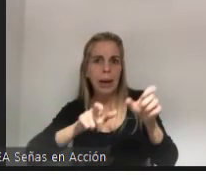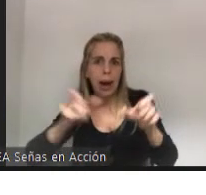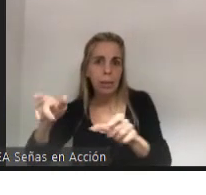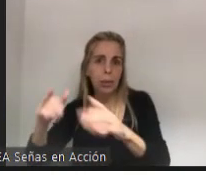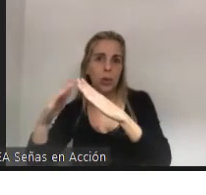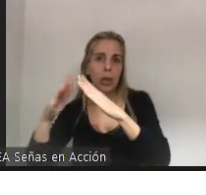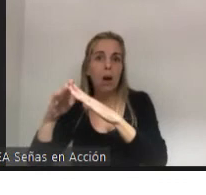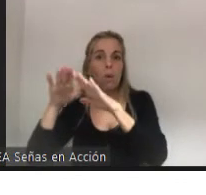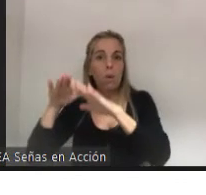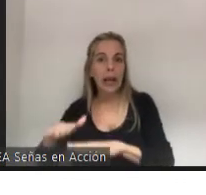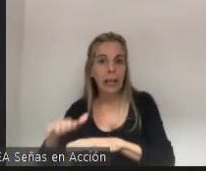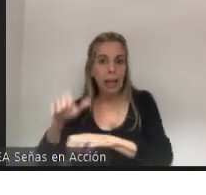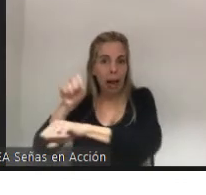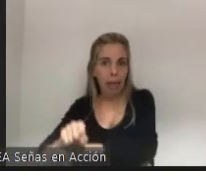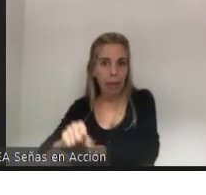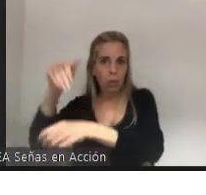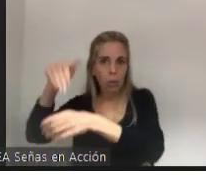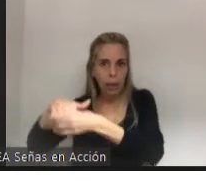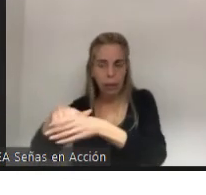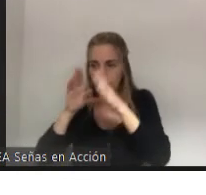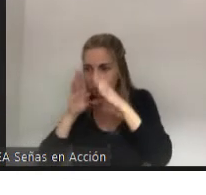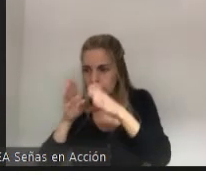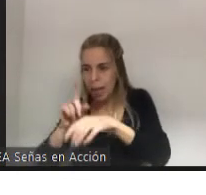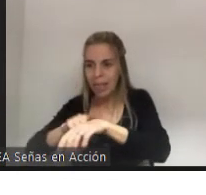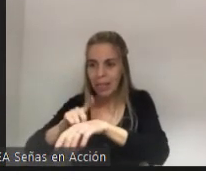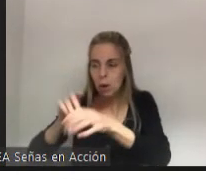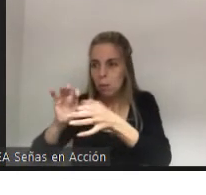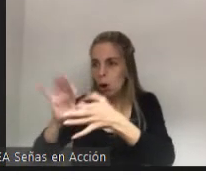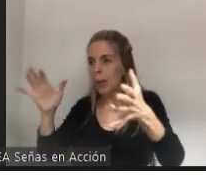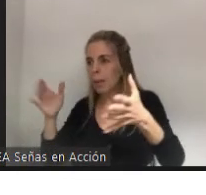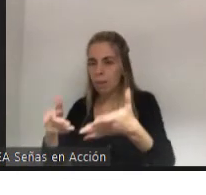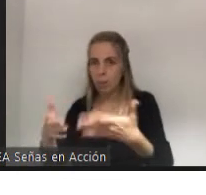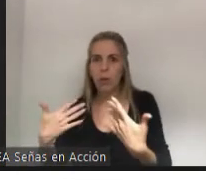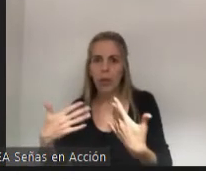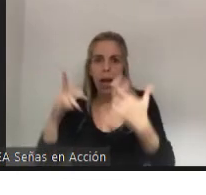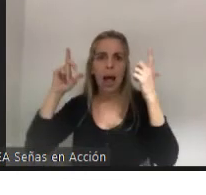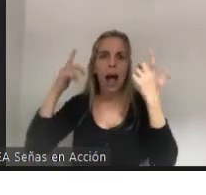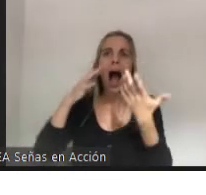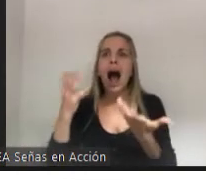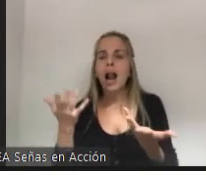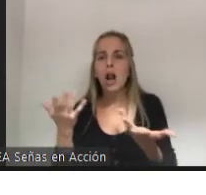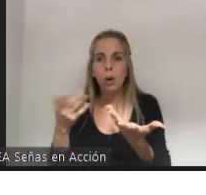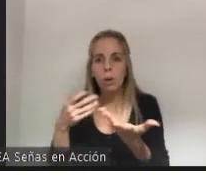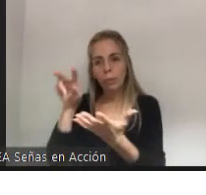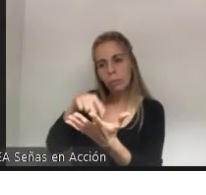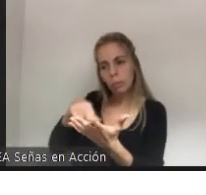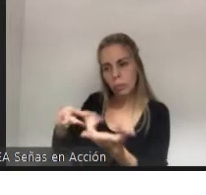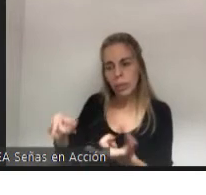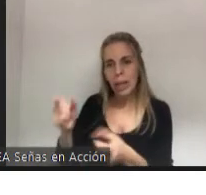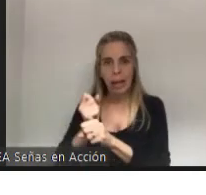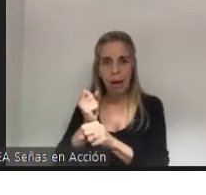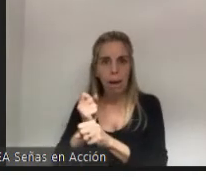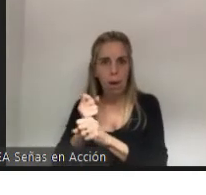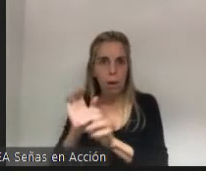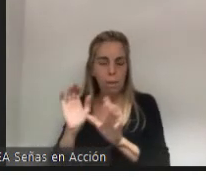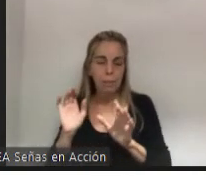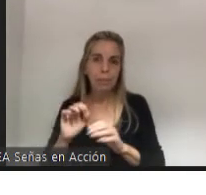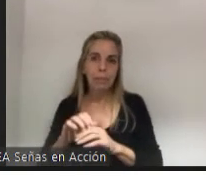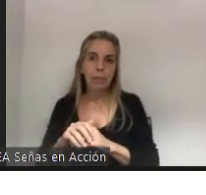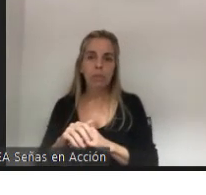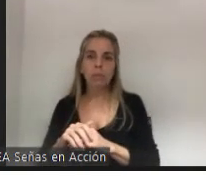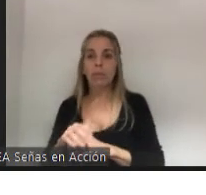We didn't make that many cultural recommendations because people didn't have so much free time.